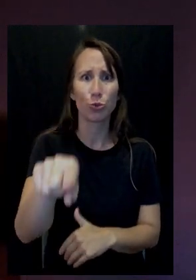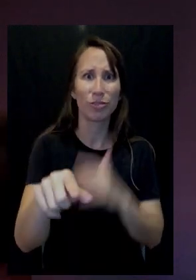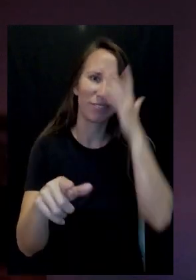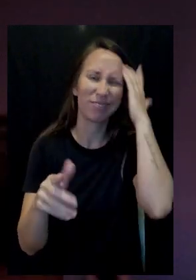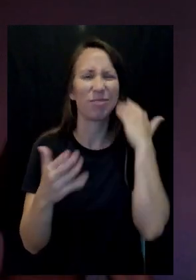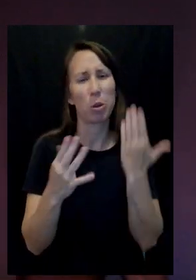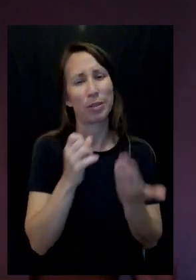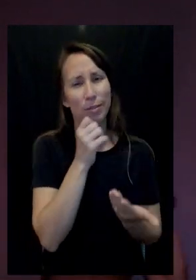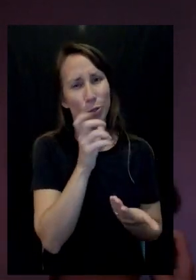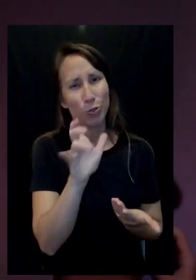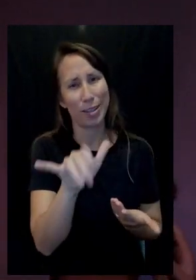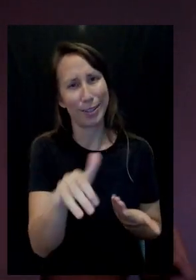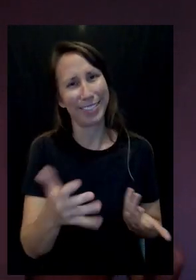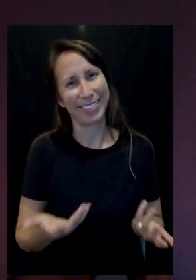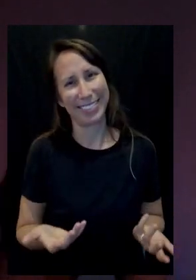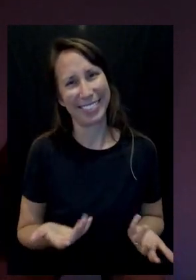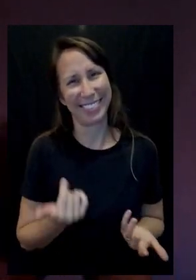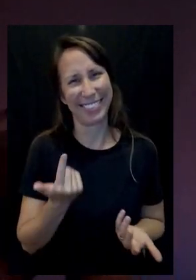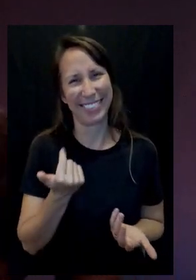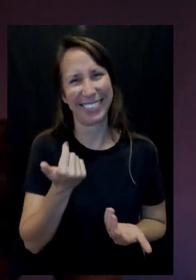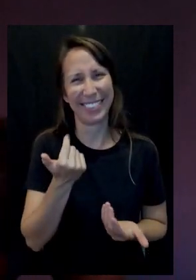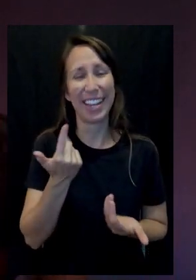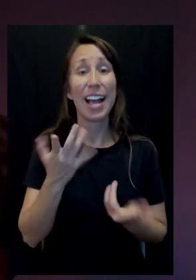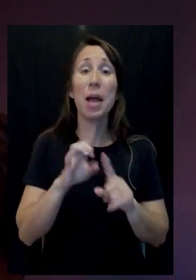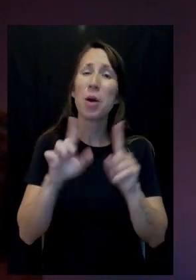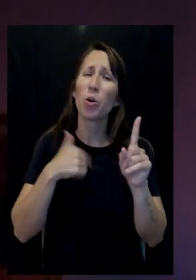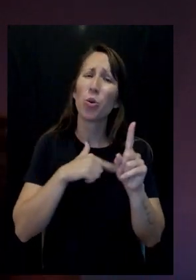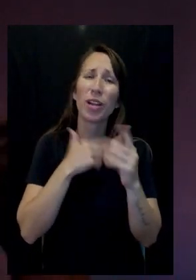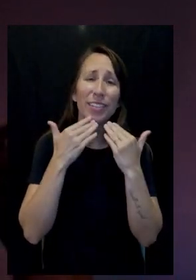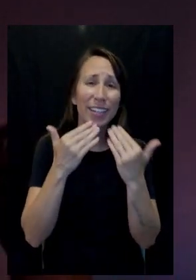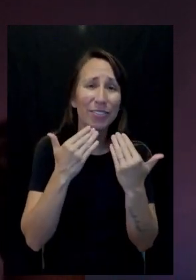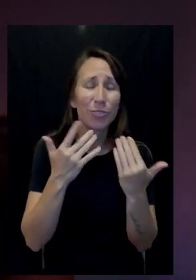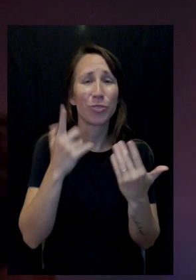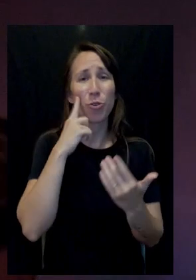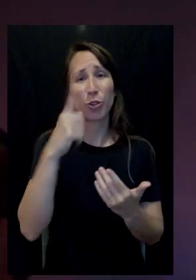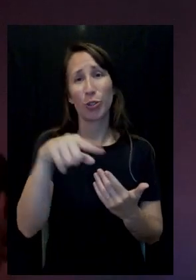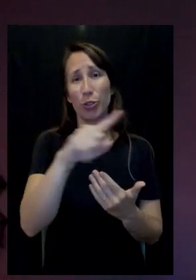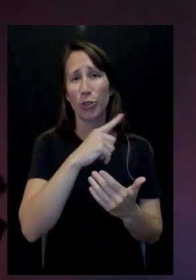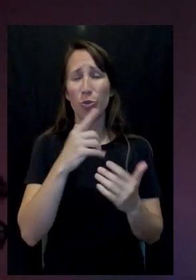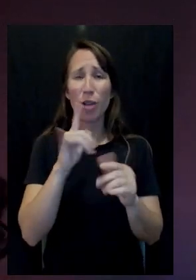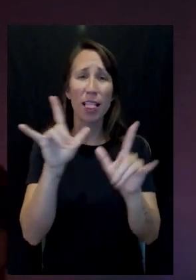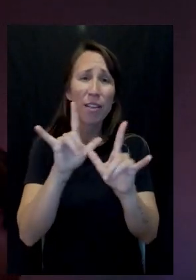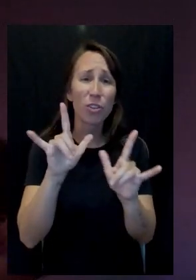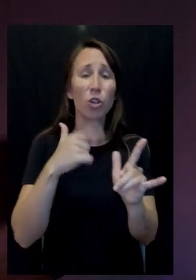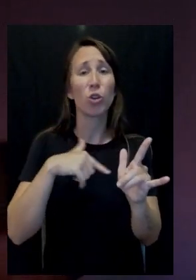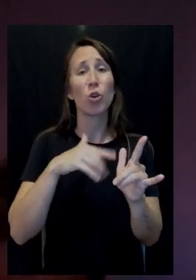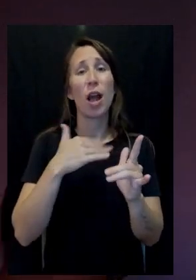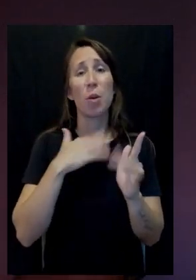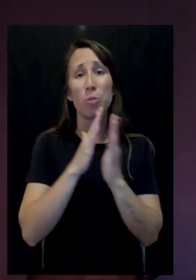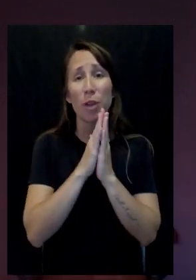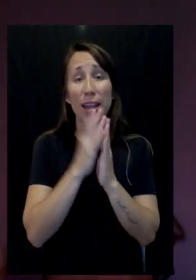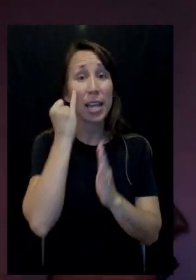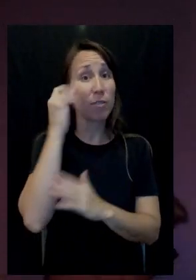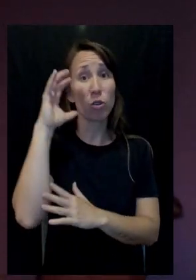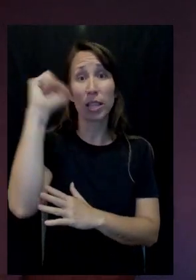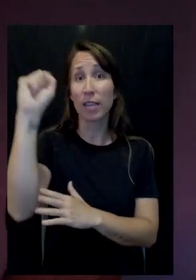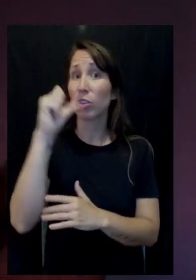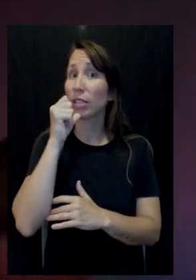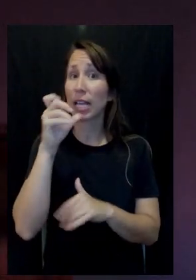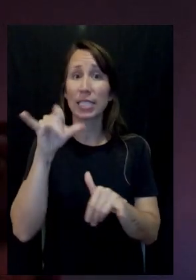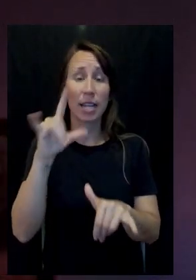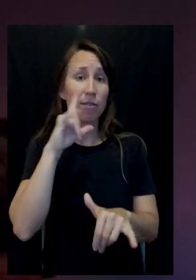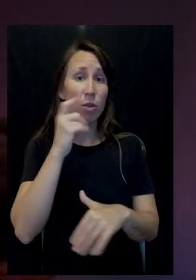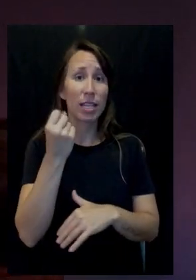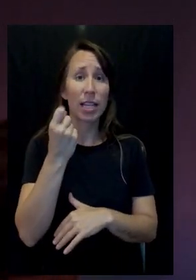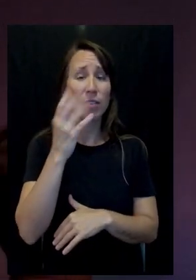that, but we're just grateful for you. We love you. And so I'm going to pray for us as we finish the service. If you're leaving, you're not staying for the 11, would